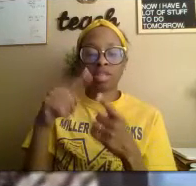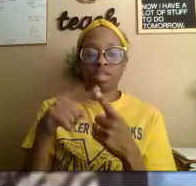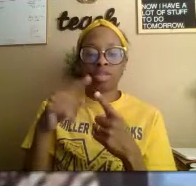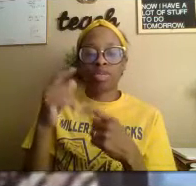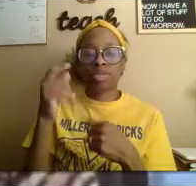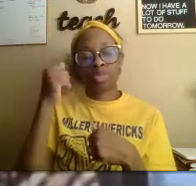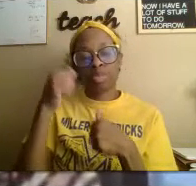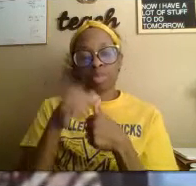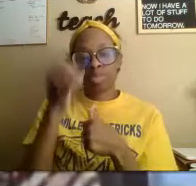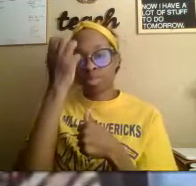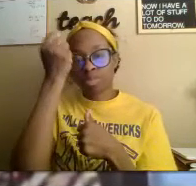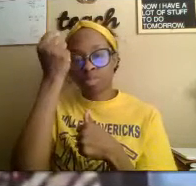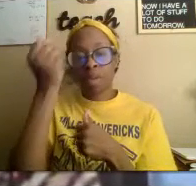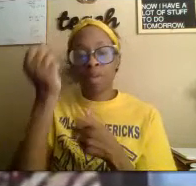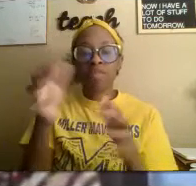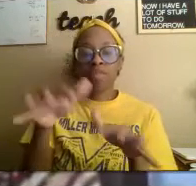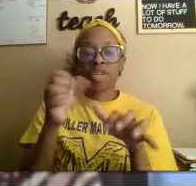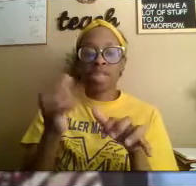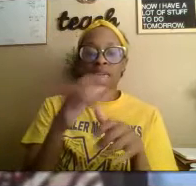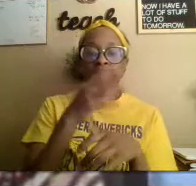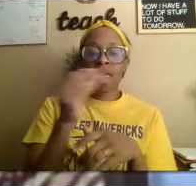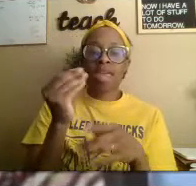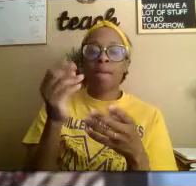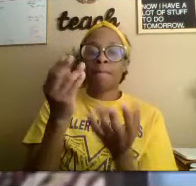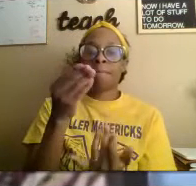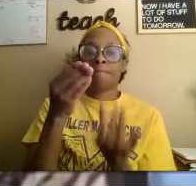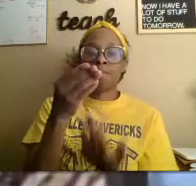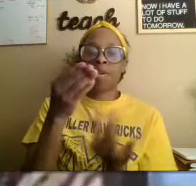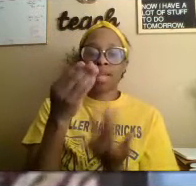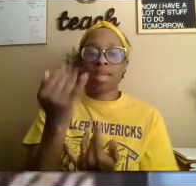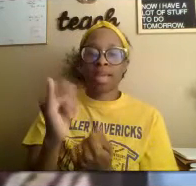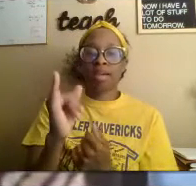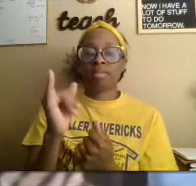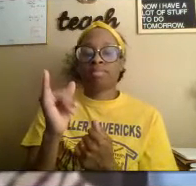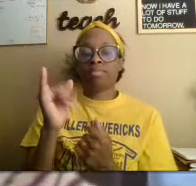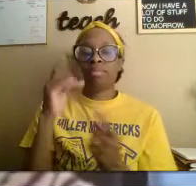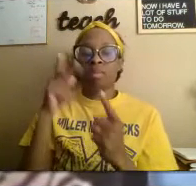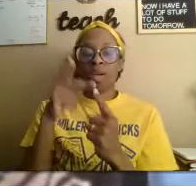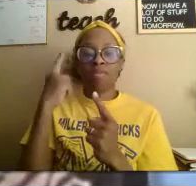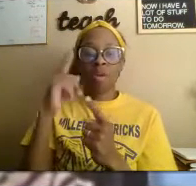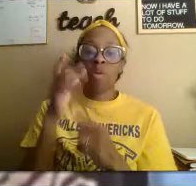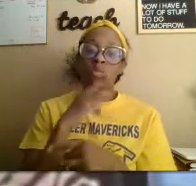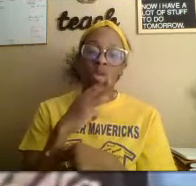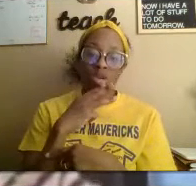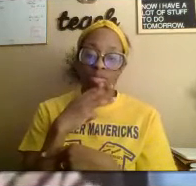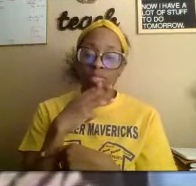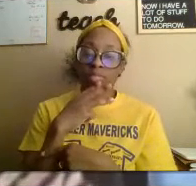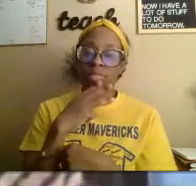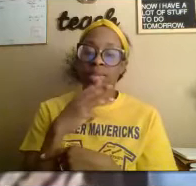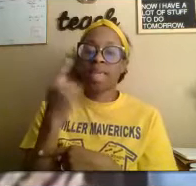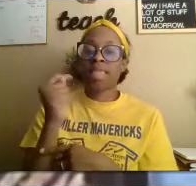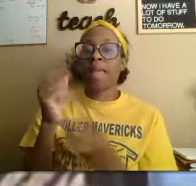of freezing and boiling point. So for water,